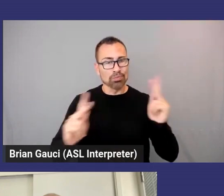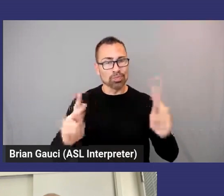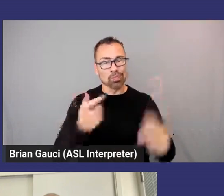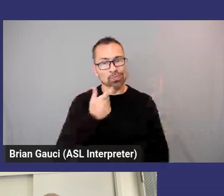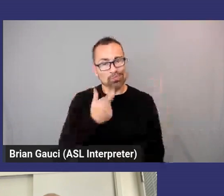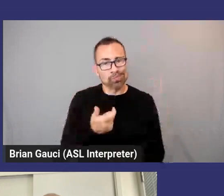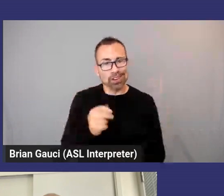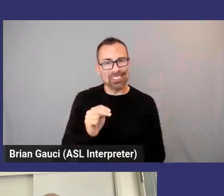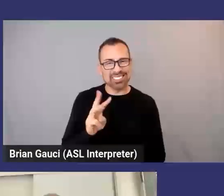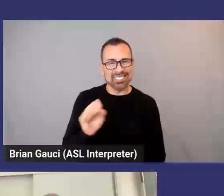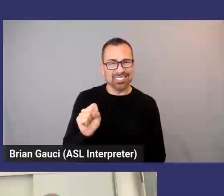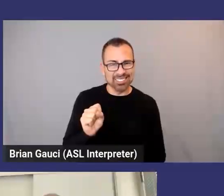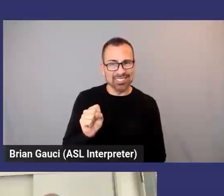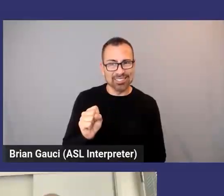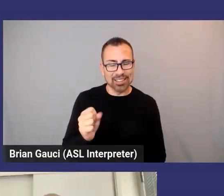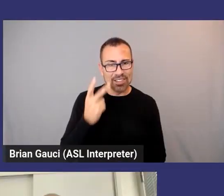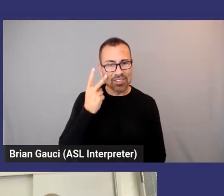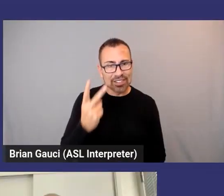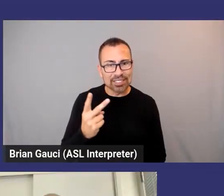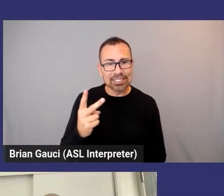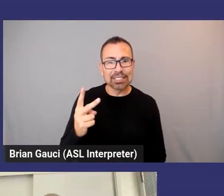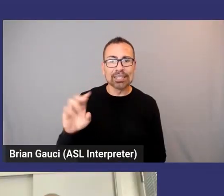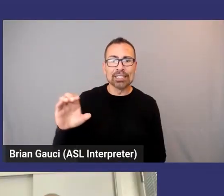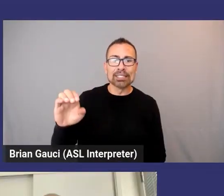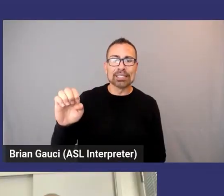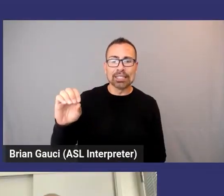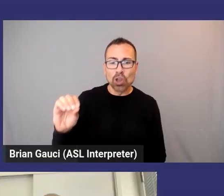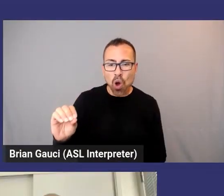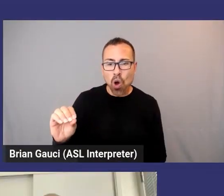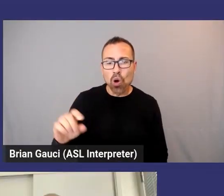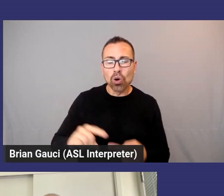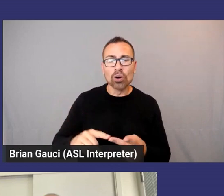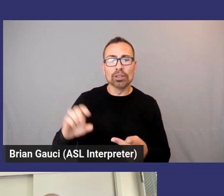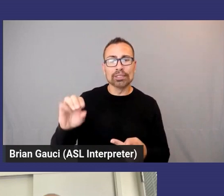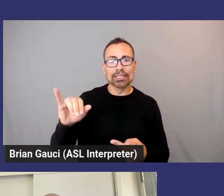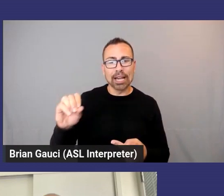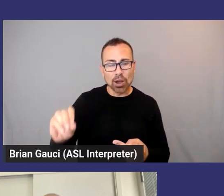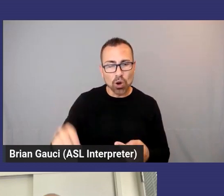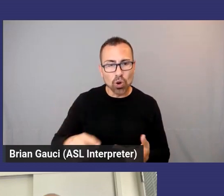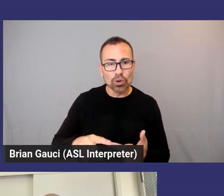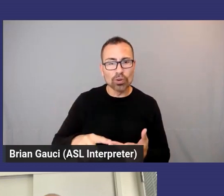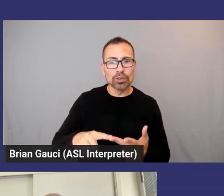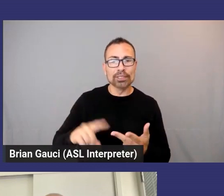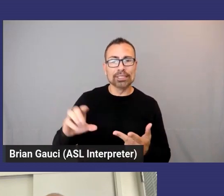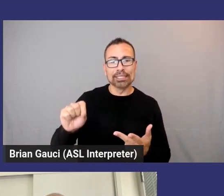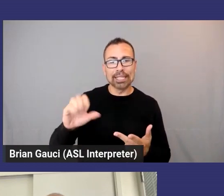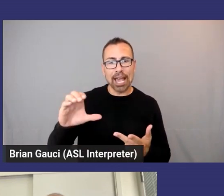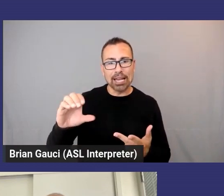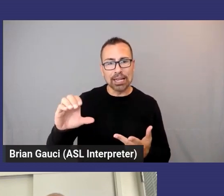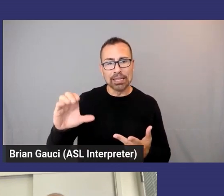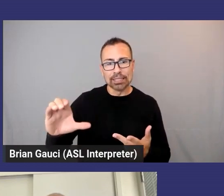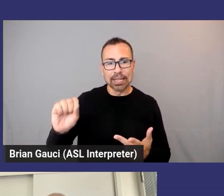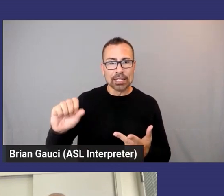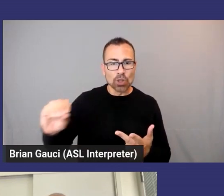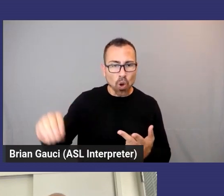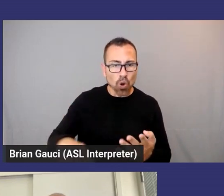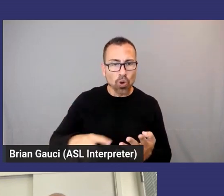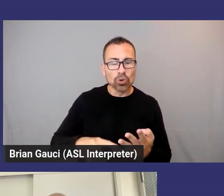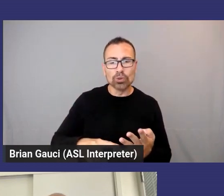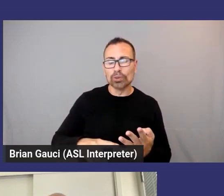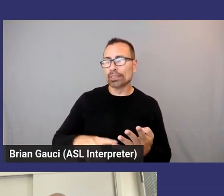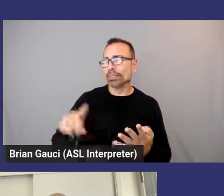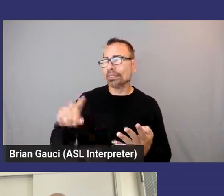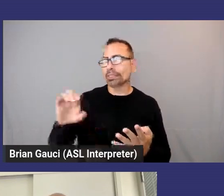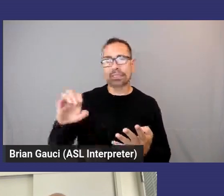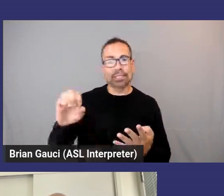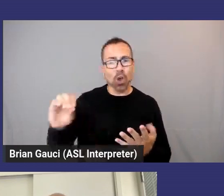and probably their CEOs and CIOs and CISOs and CSOs are all saying, "Hey, you got to do this," right? Like, "Hey,